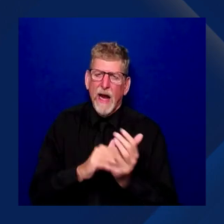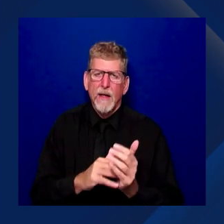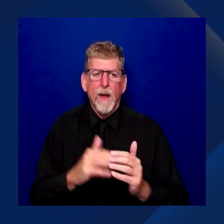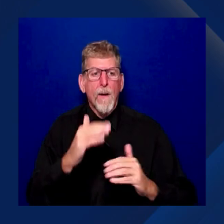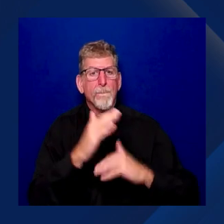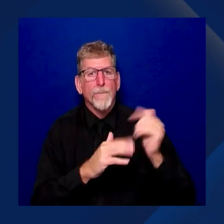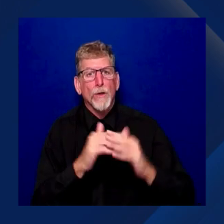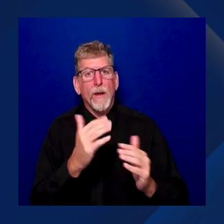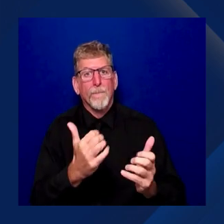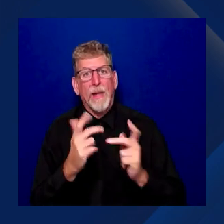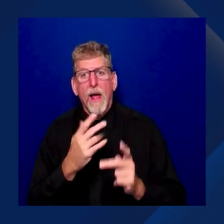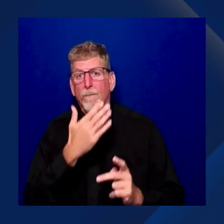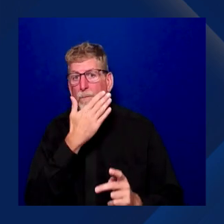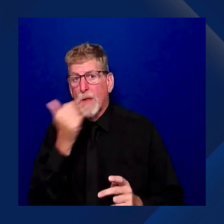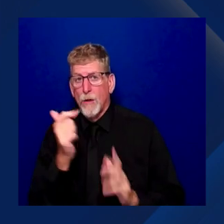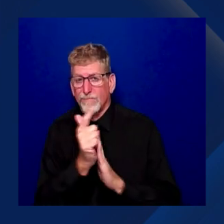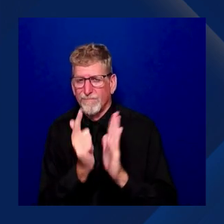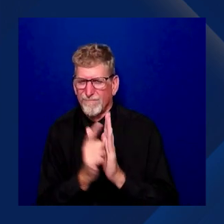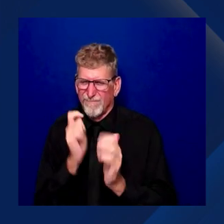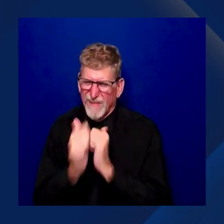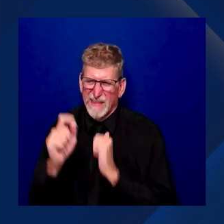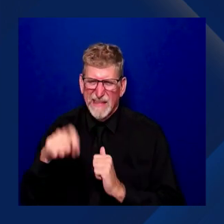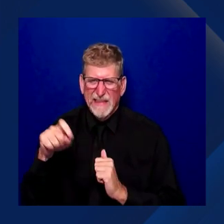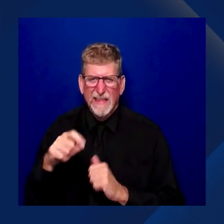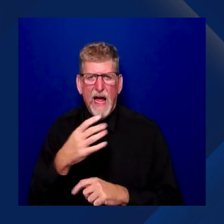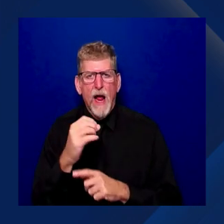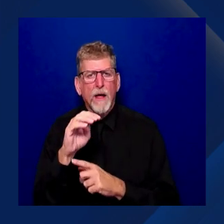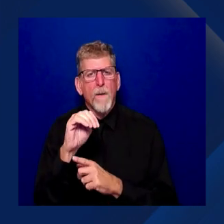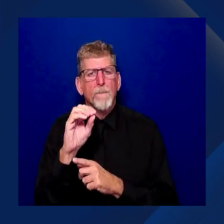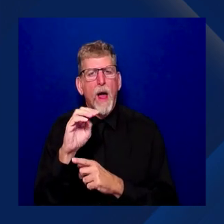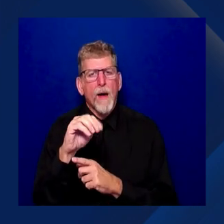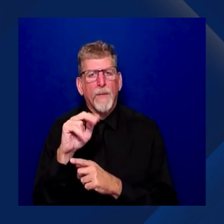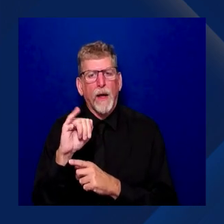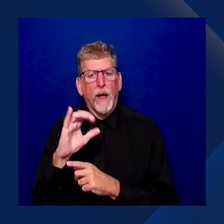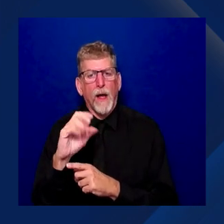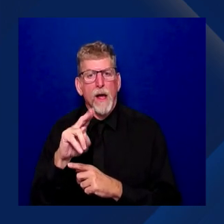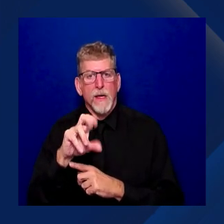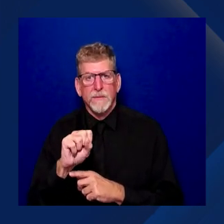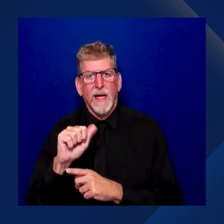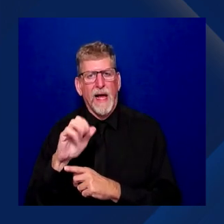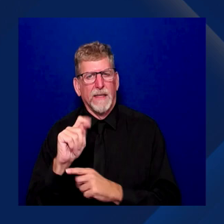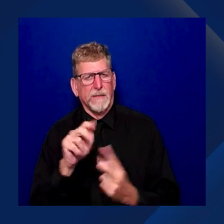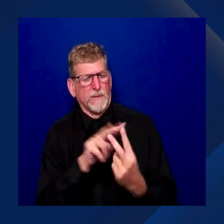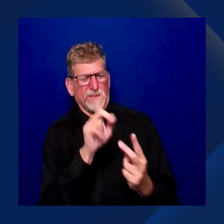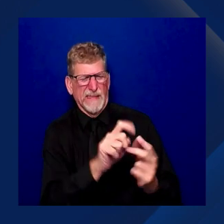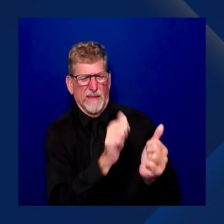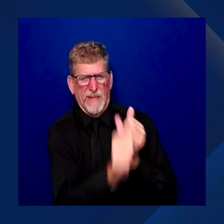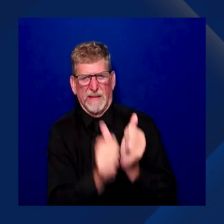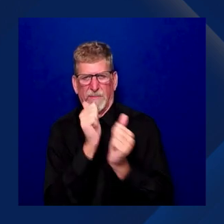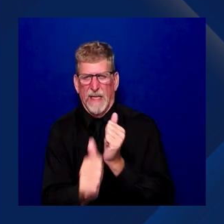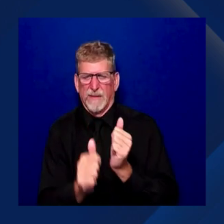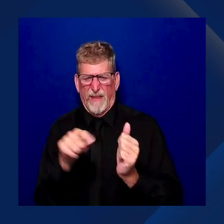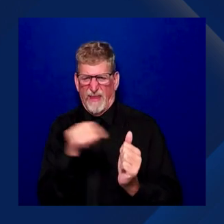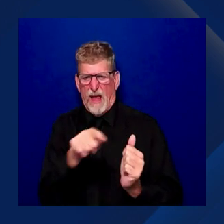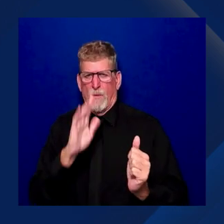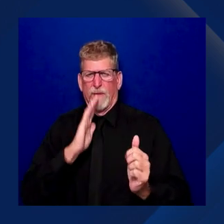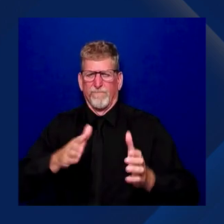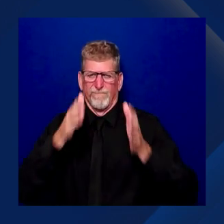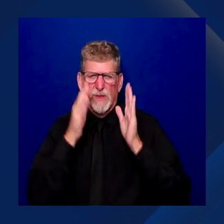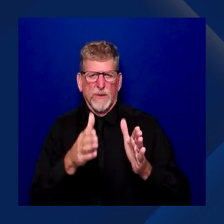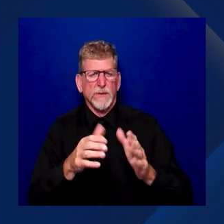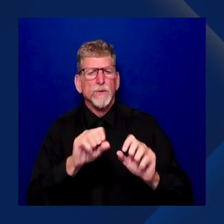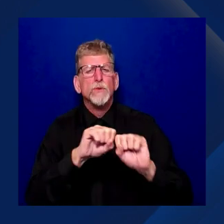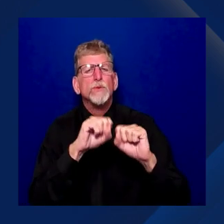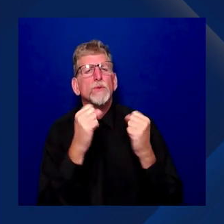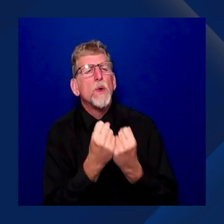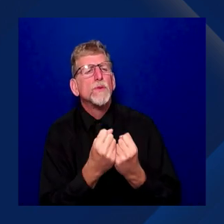Act passed, because it does help to address some of those social determinants of health that are leading to those maternal deaths. And then